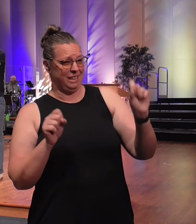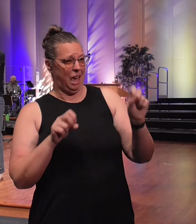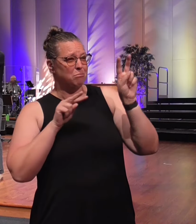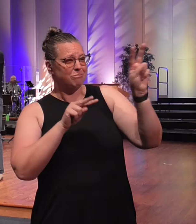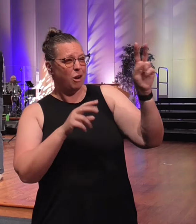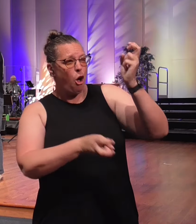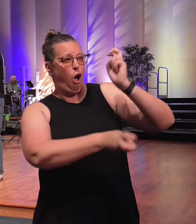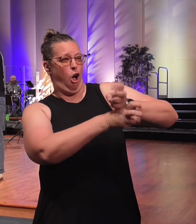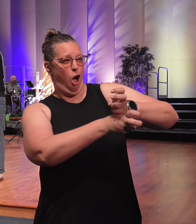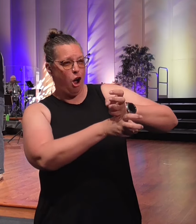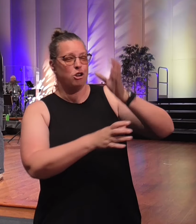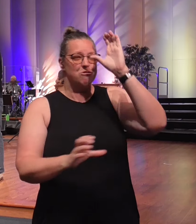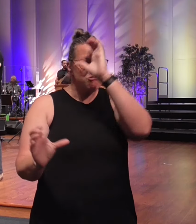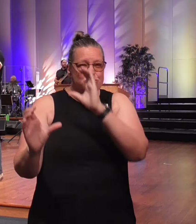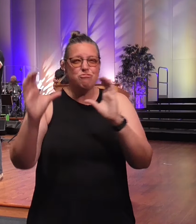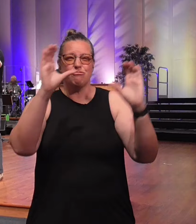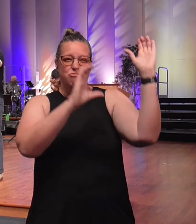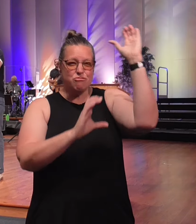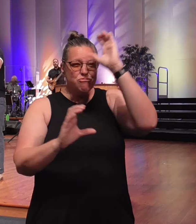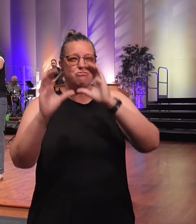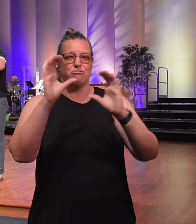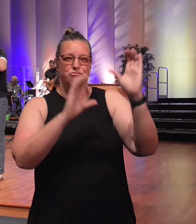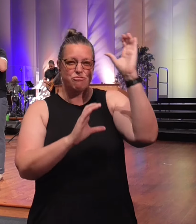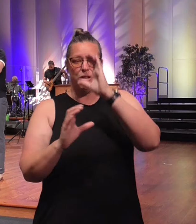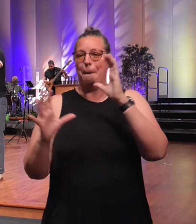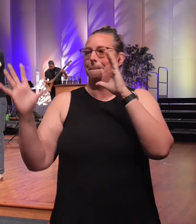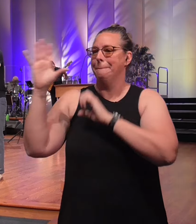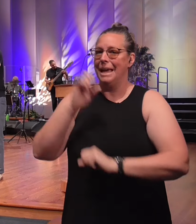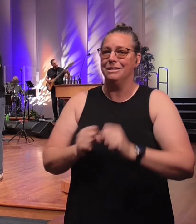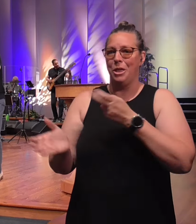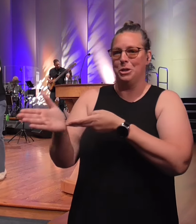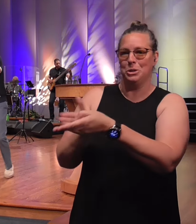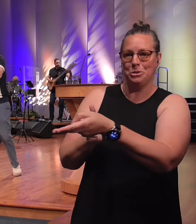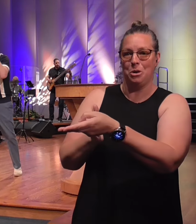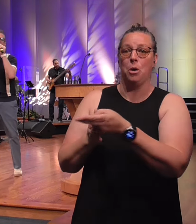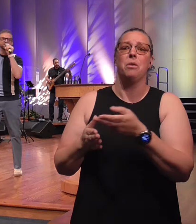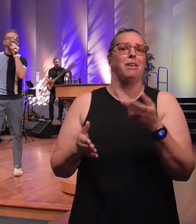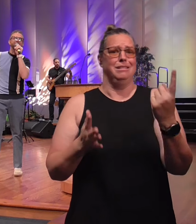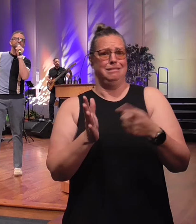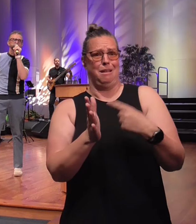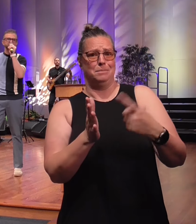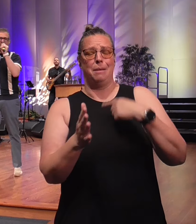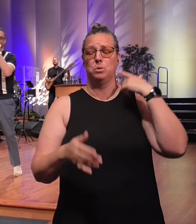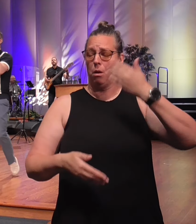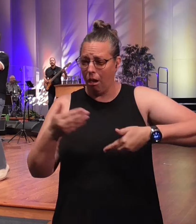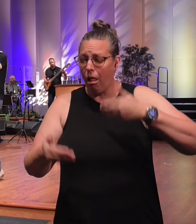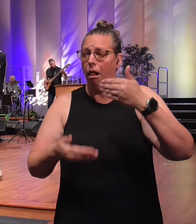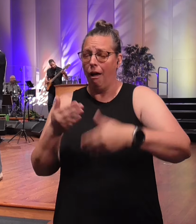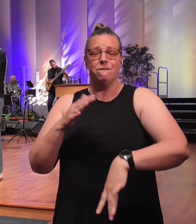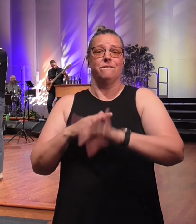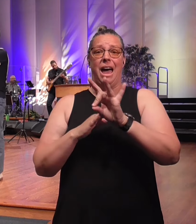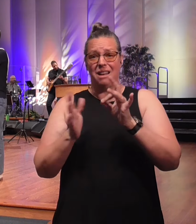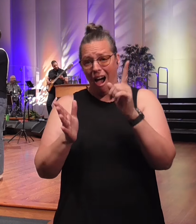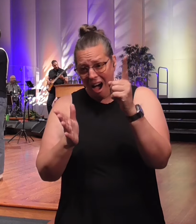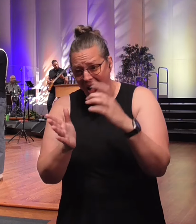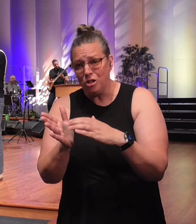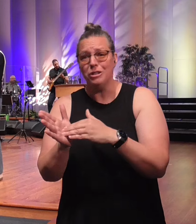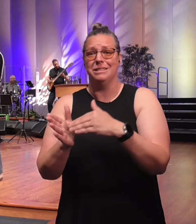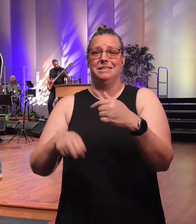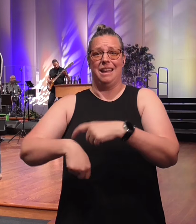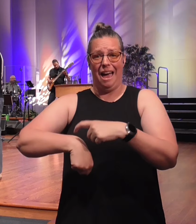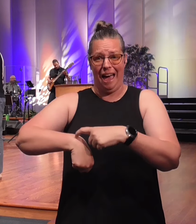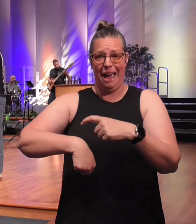miss the truth, yeah. Some would stumble over it 100 times and never ever see